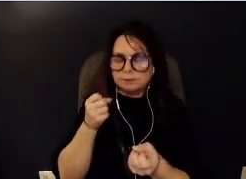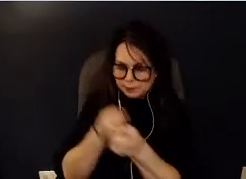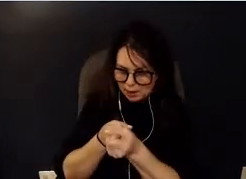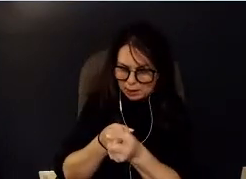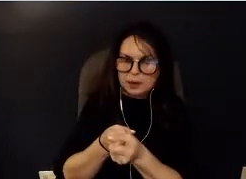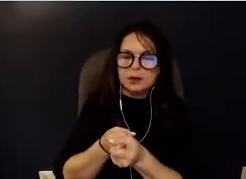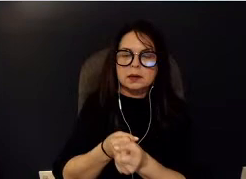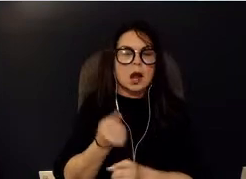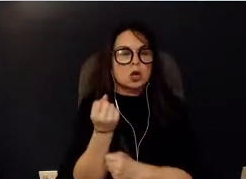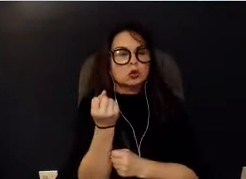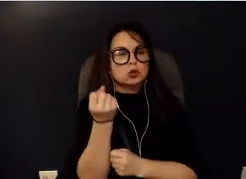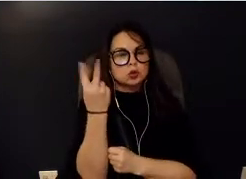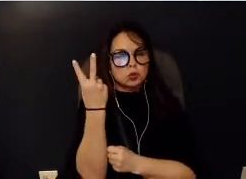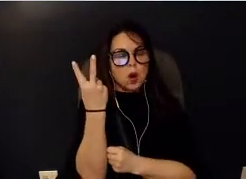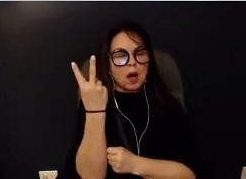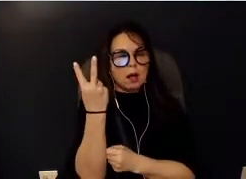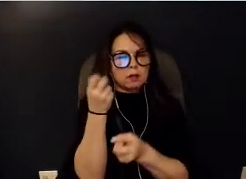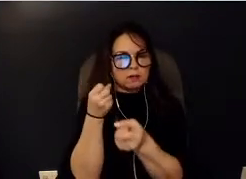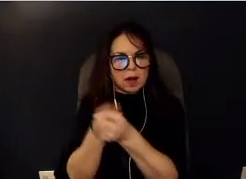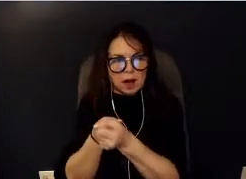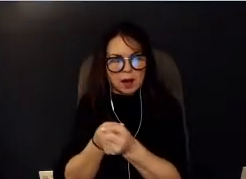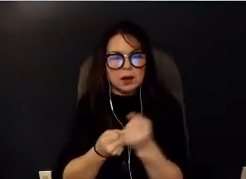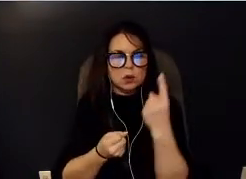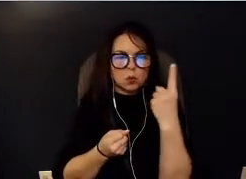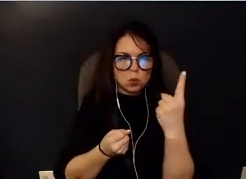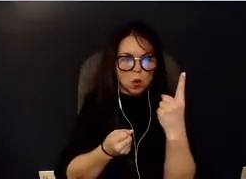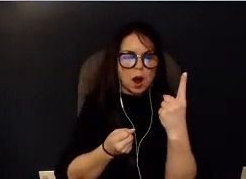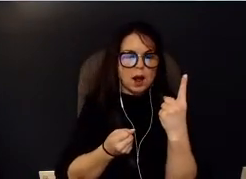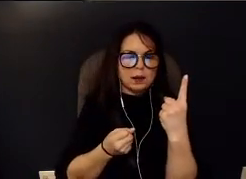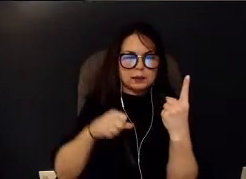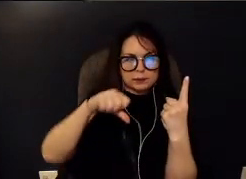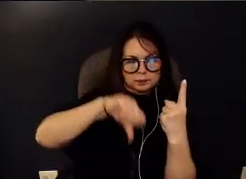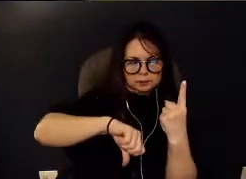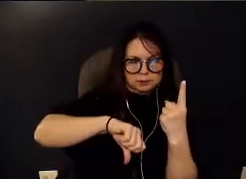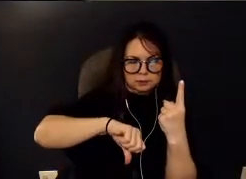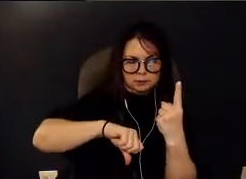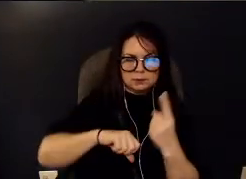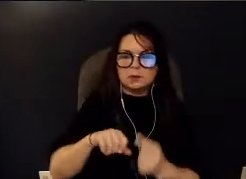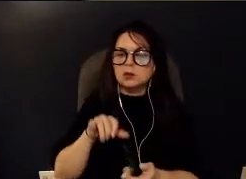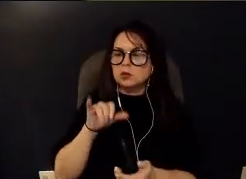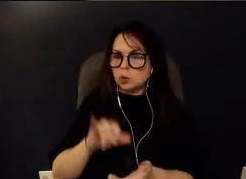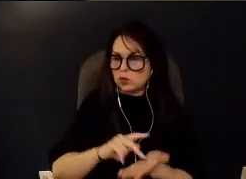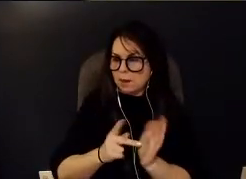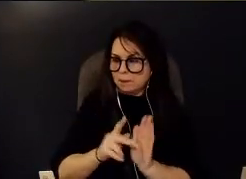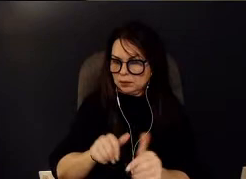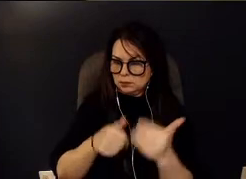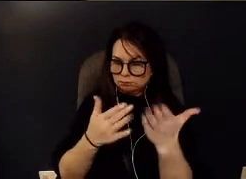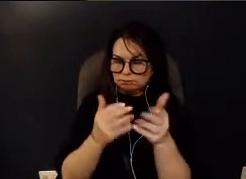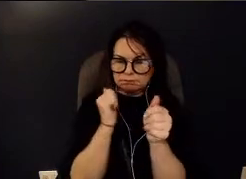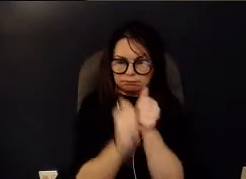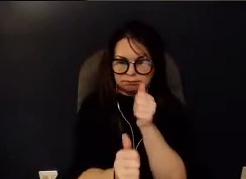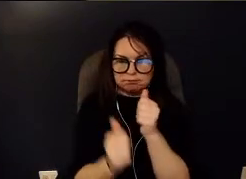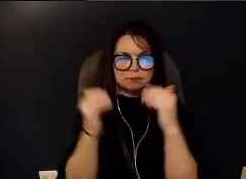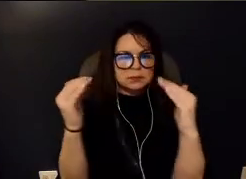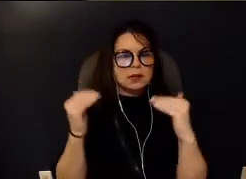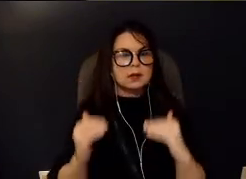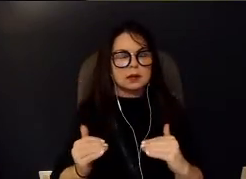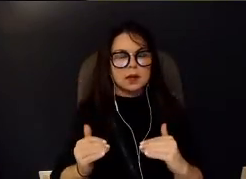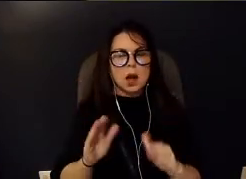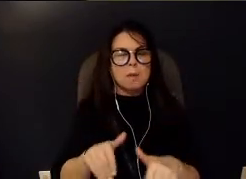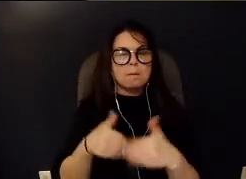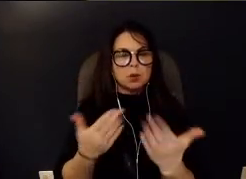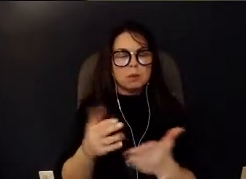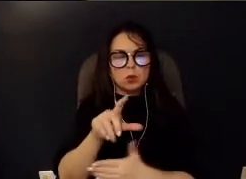one nay. That carries and that item is adopted. The second item on the agenda is the proposed 2021 general